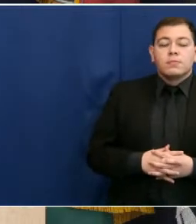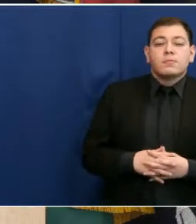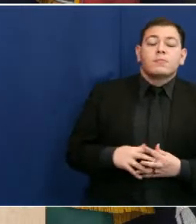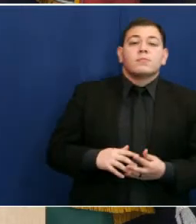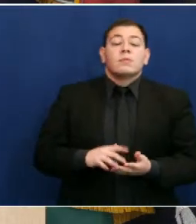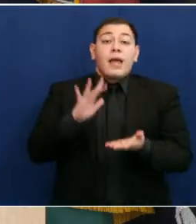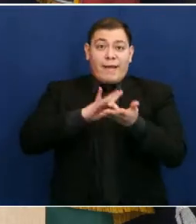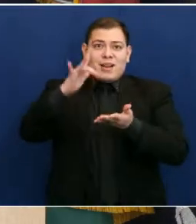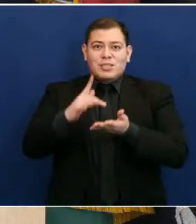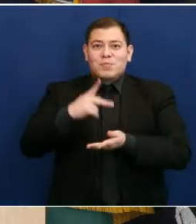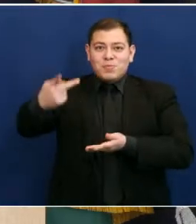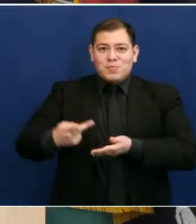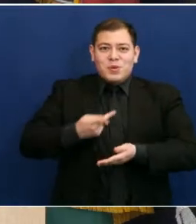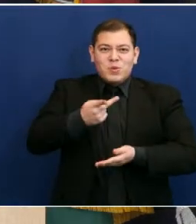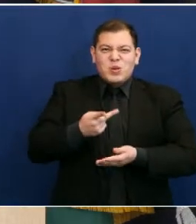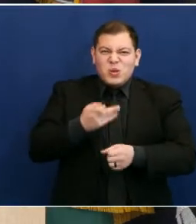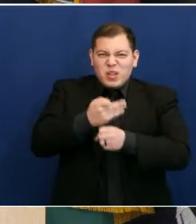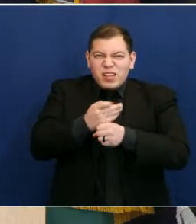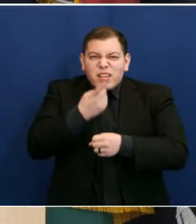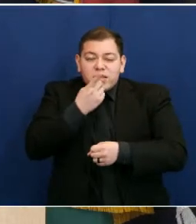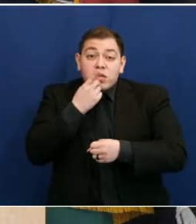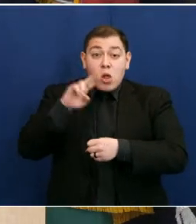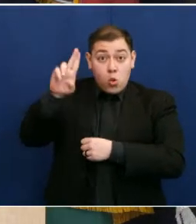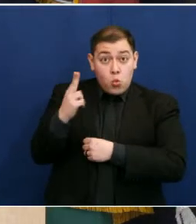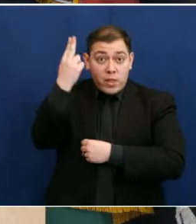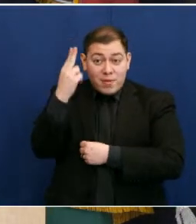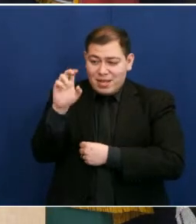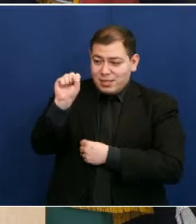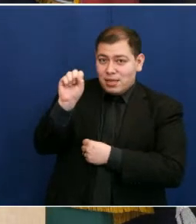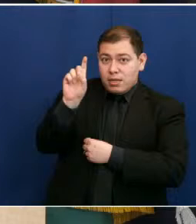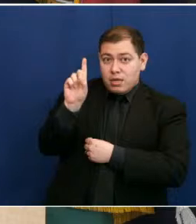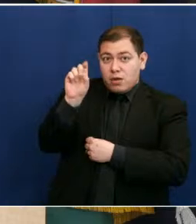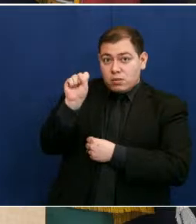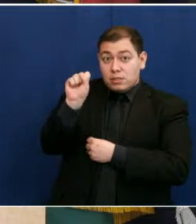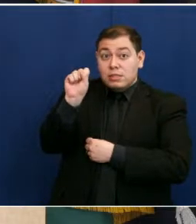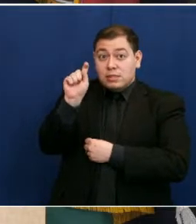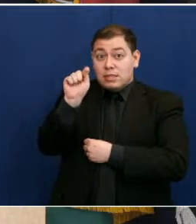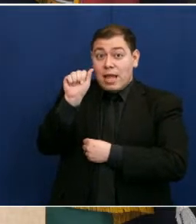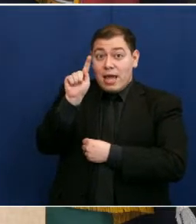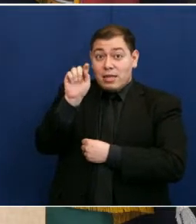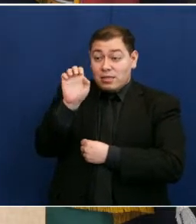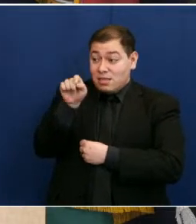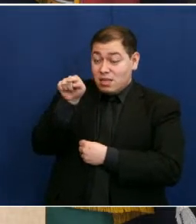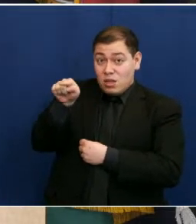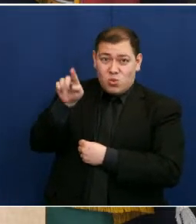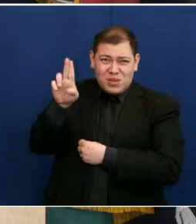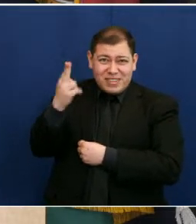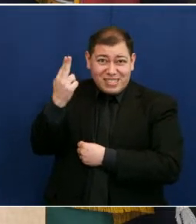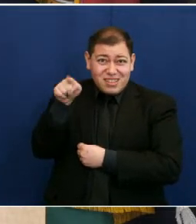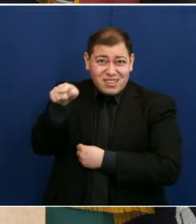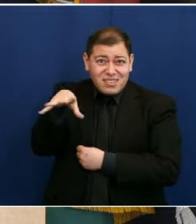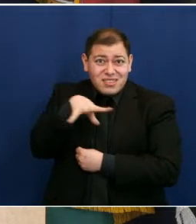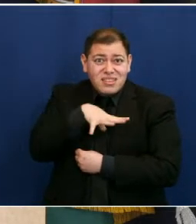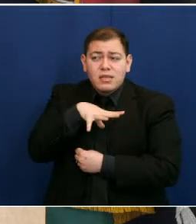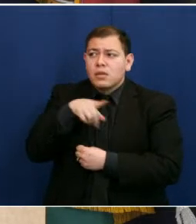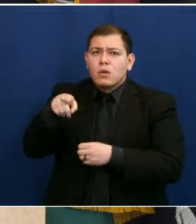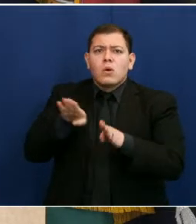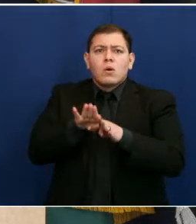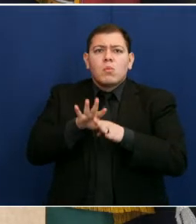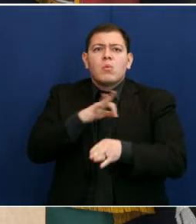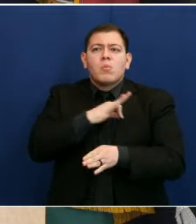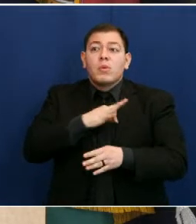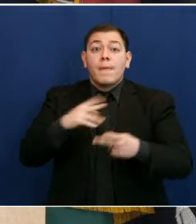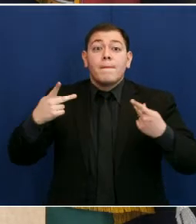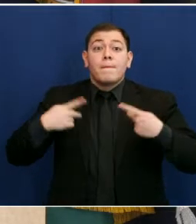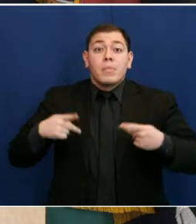Gracias por esa pregunta, Claudia. Era específicamente cómo universidades como San Diego State y otras universidades van a hacer el trabajo para encargarse